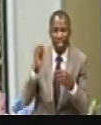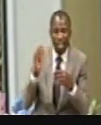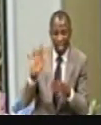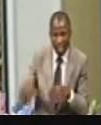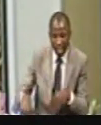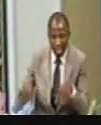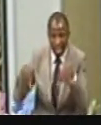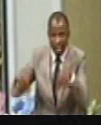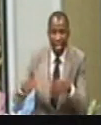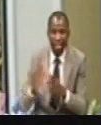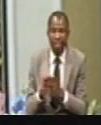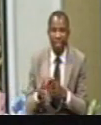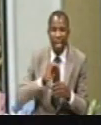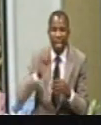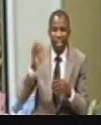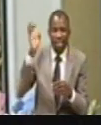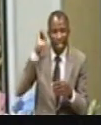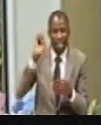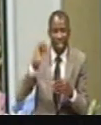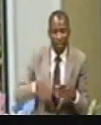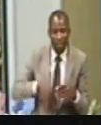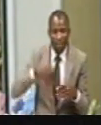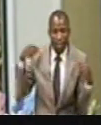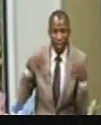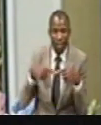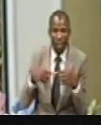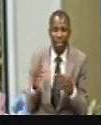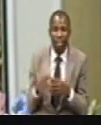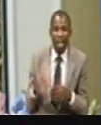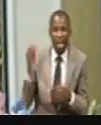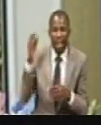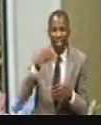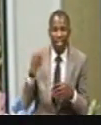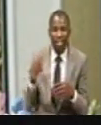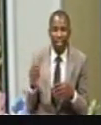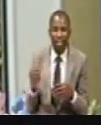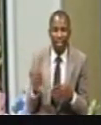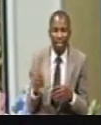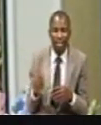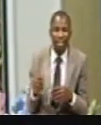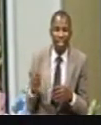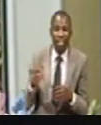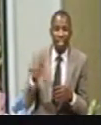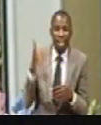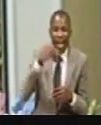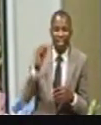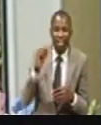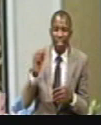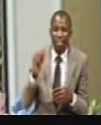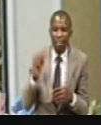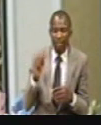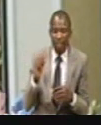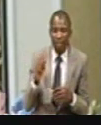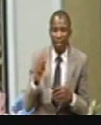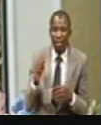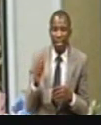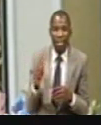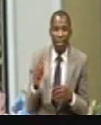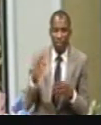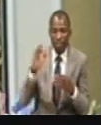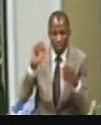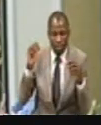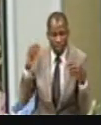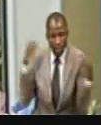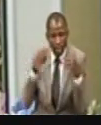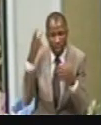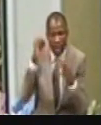pain was so severe. I went to Mercy Hospital at Abak. After the incident that they tried for 2 months, pores